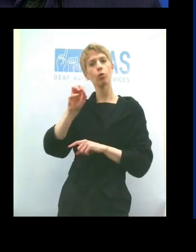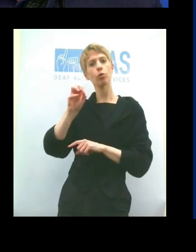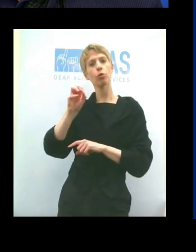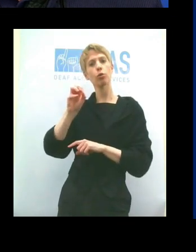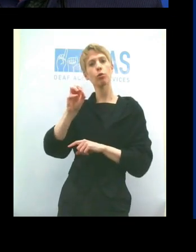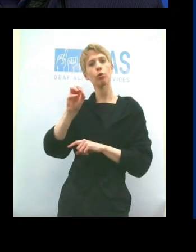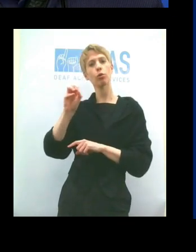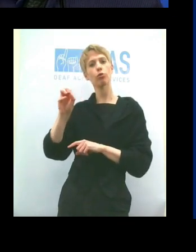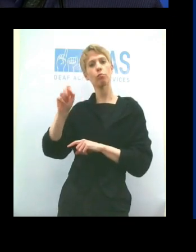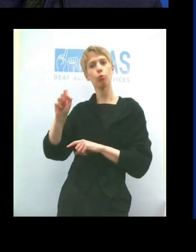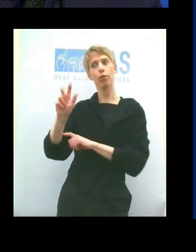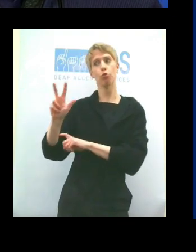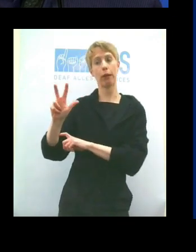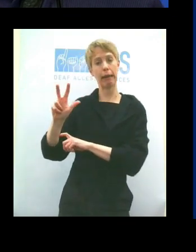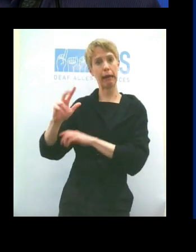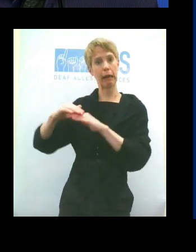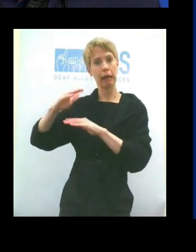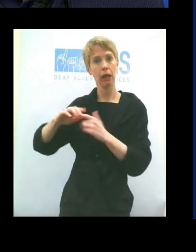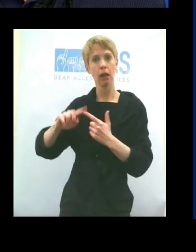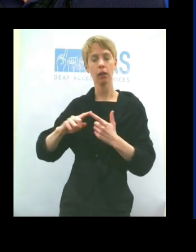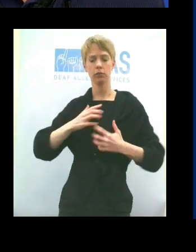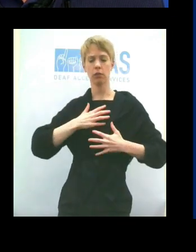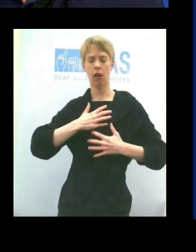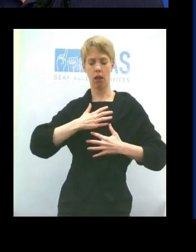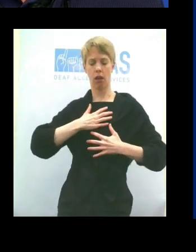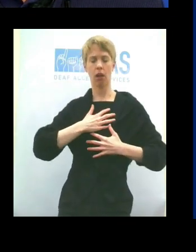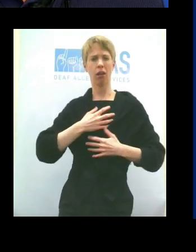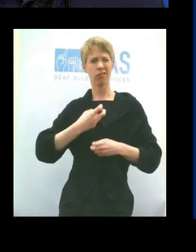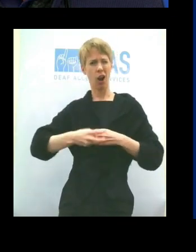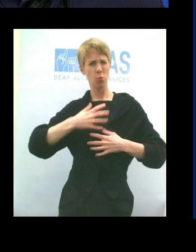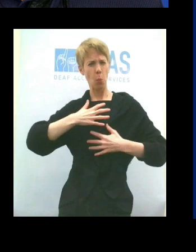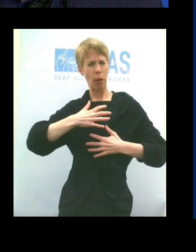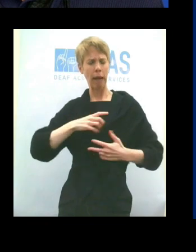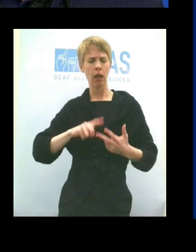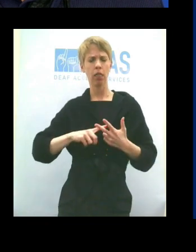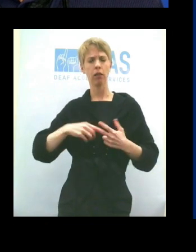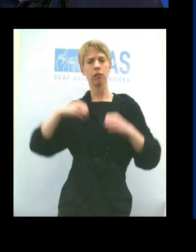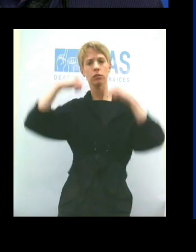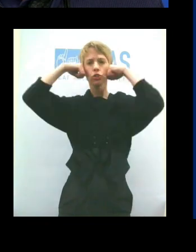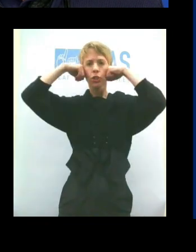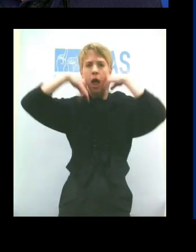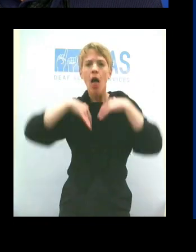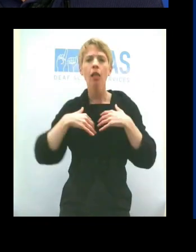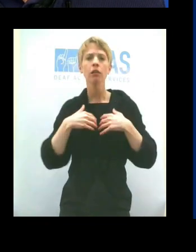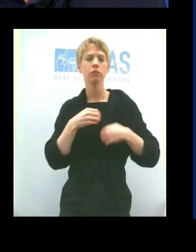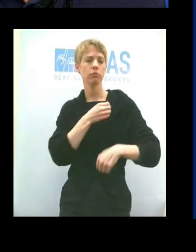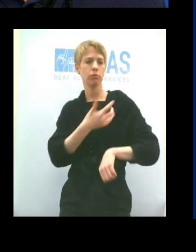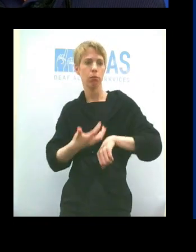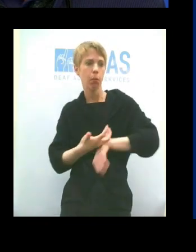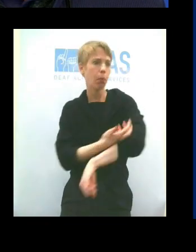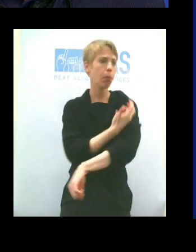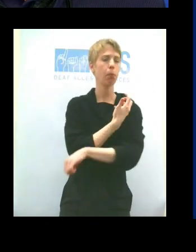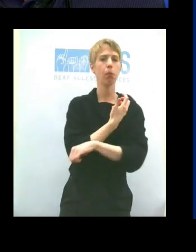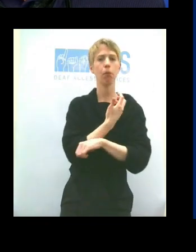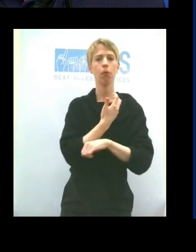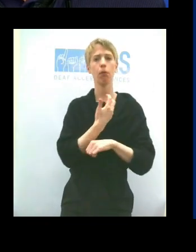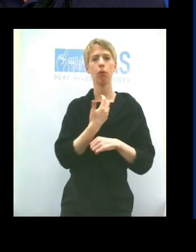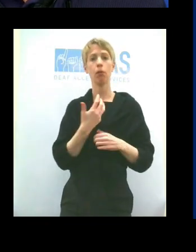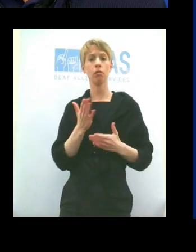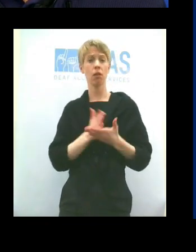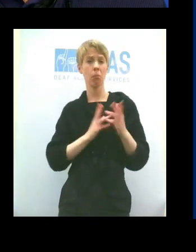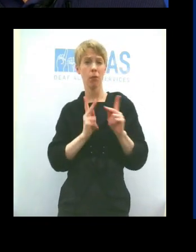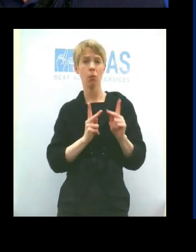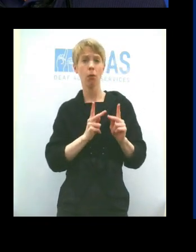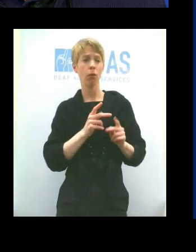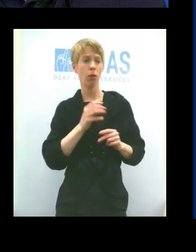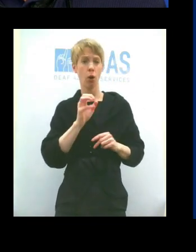the shortness of breath, the issues associated with chills or sweats at night. Some people are having